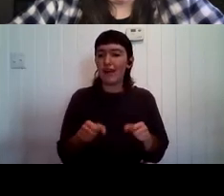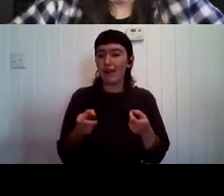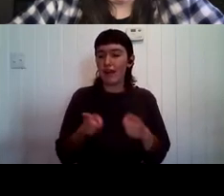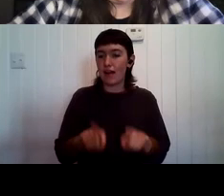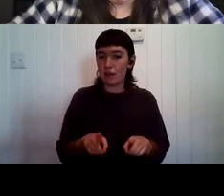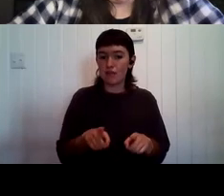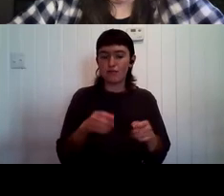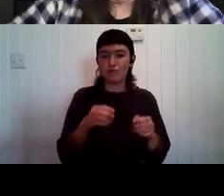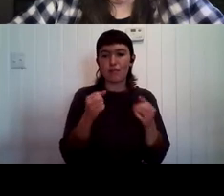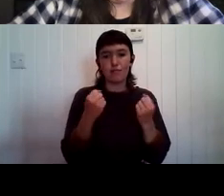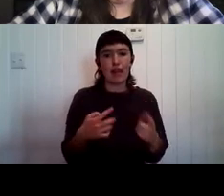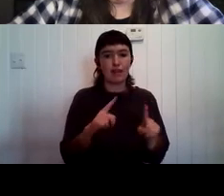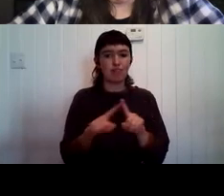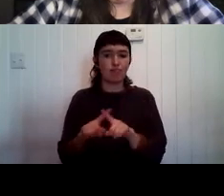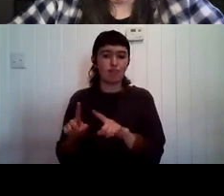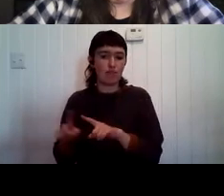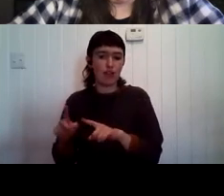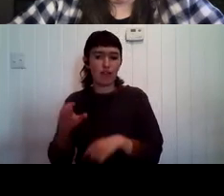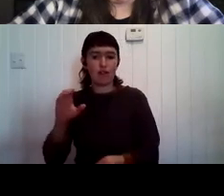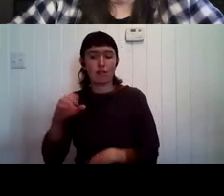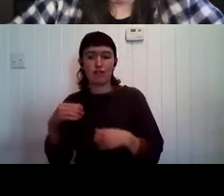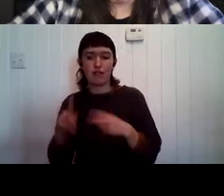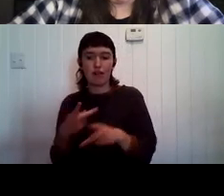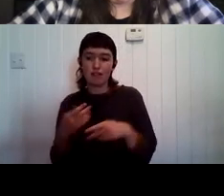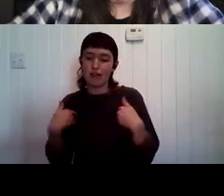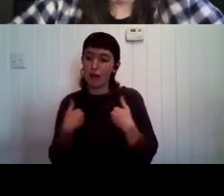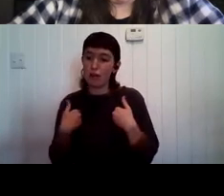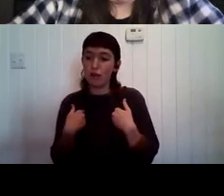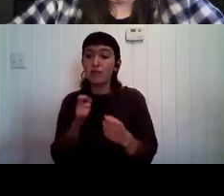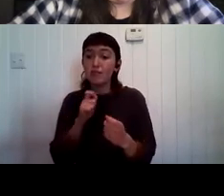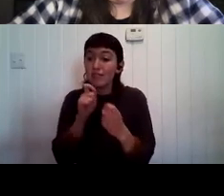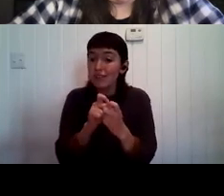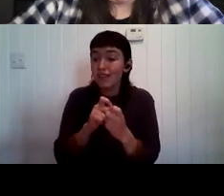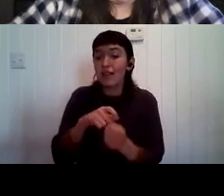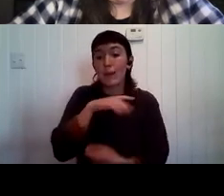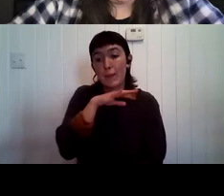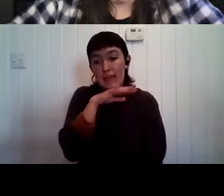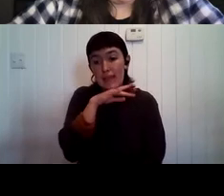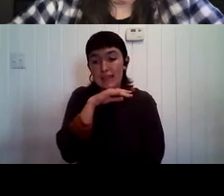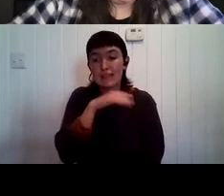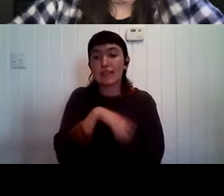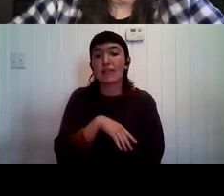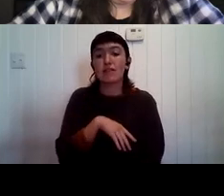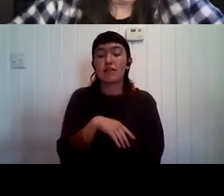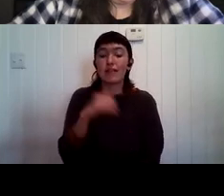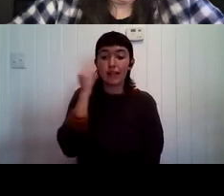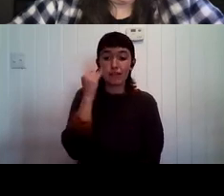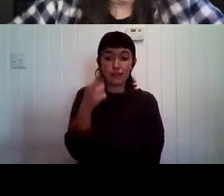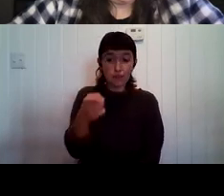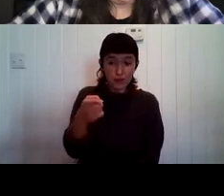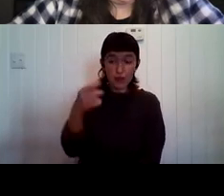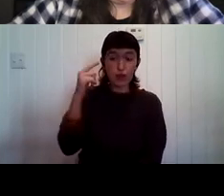and a lot of different species, particularly in pigs. So if you've heard of swine flu or pig flu